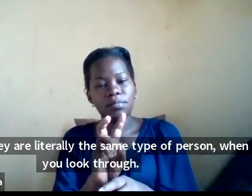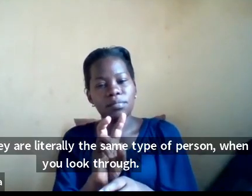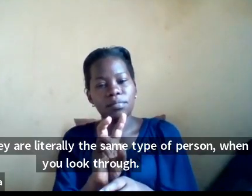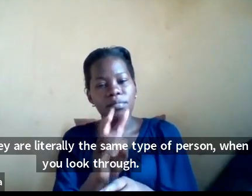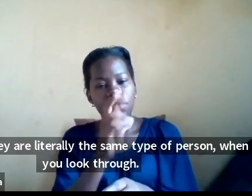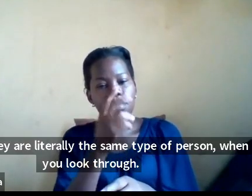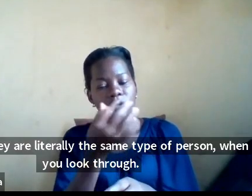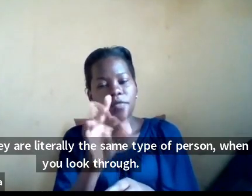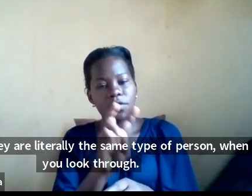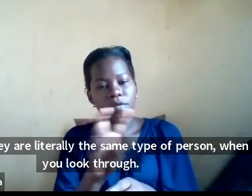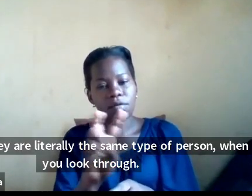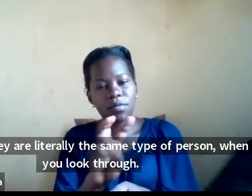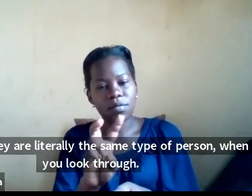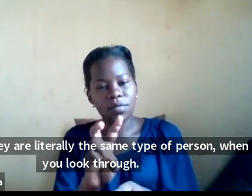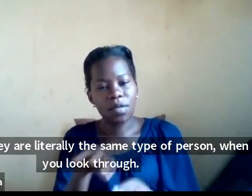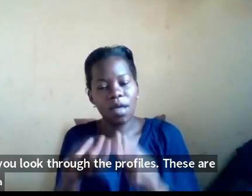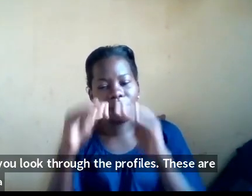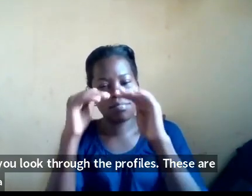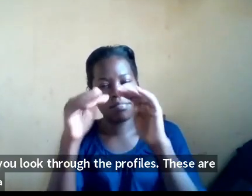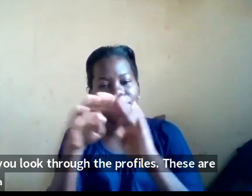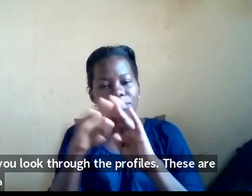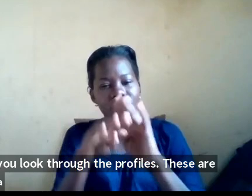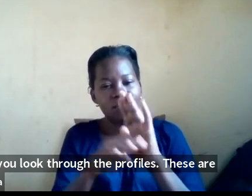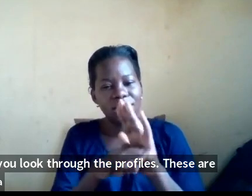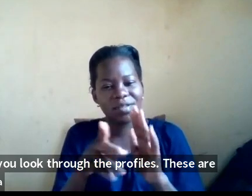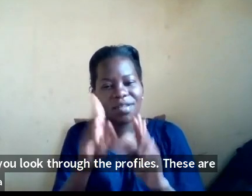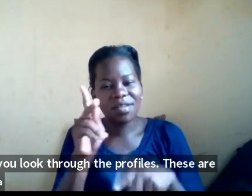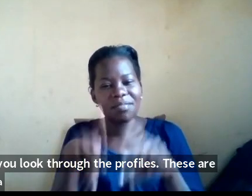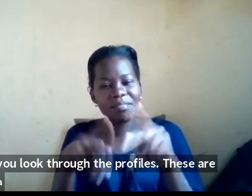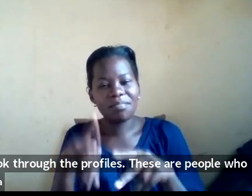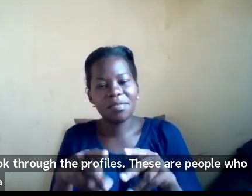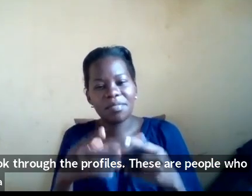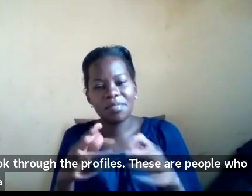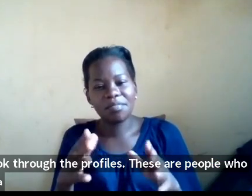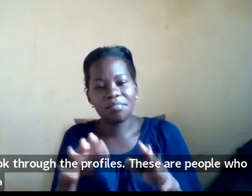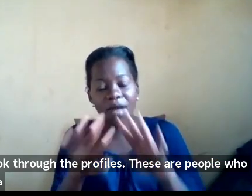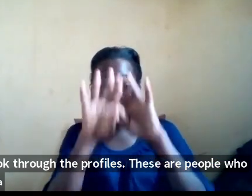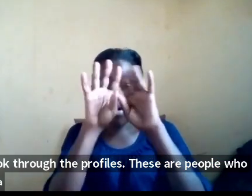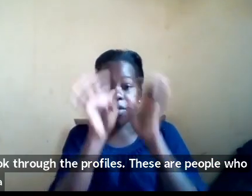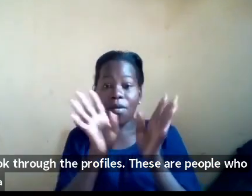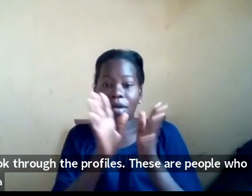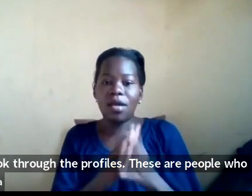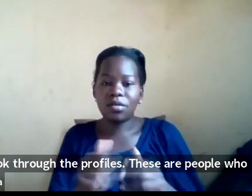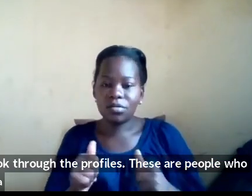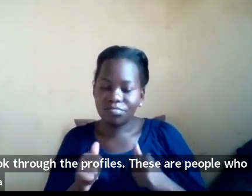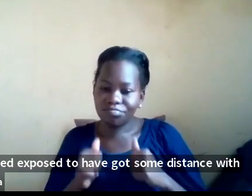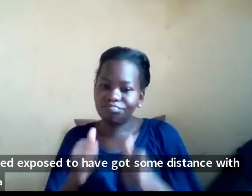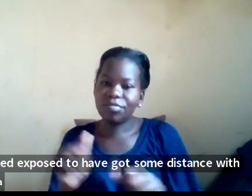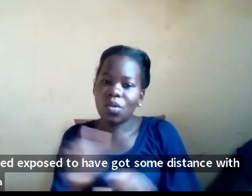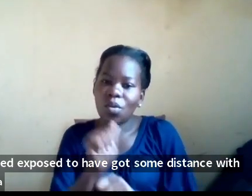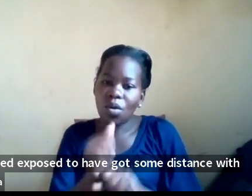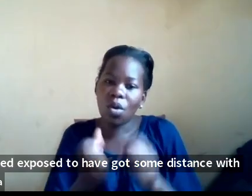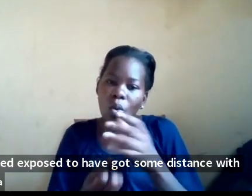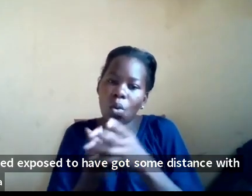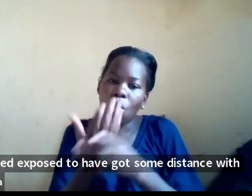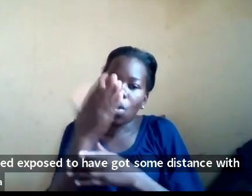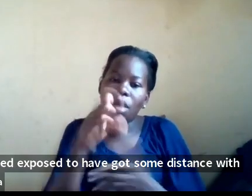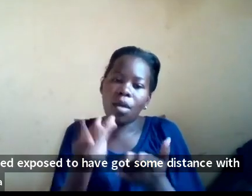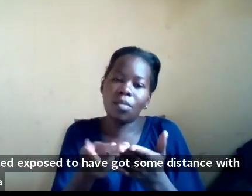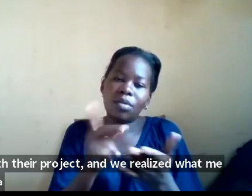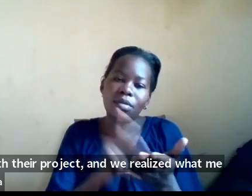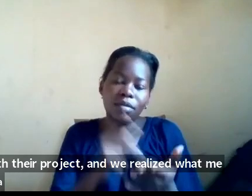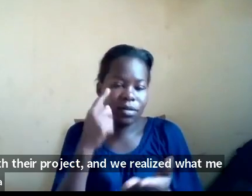when you look through the profiles. These are people who are a little bit exposed, who have gone some distance with their project, and we realized